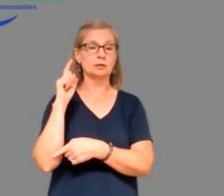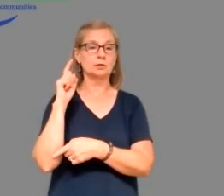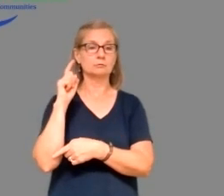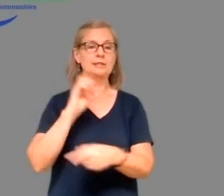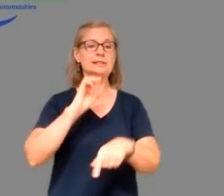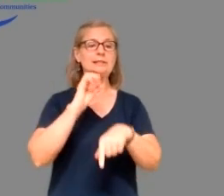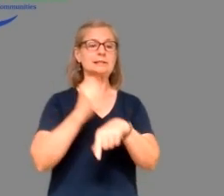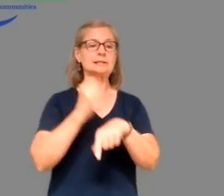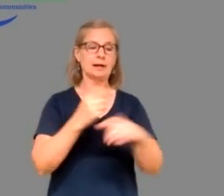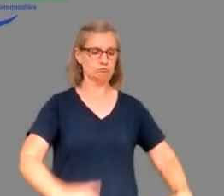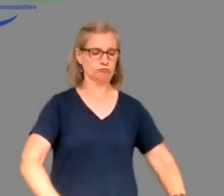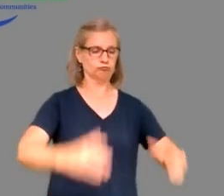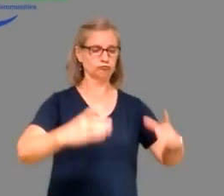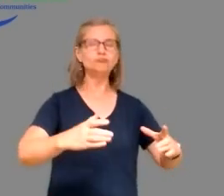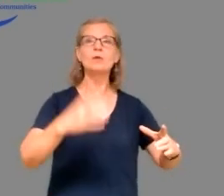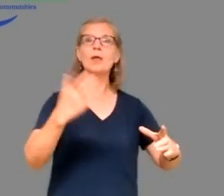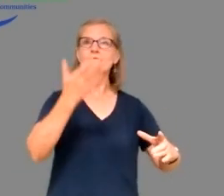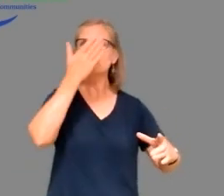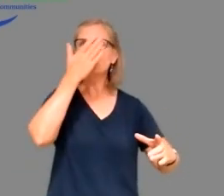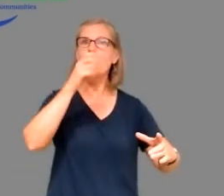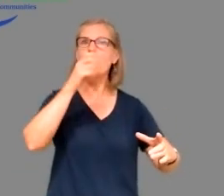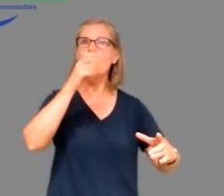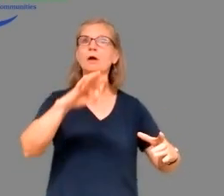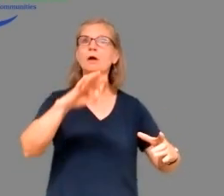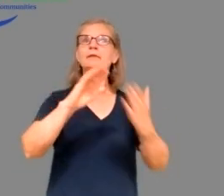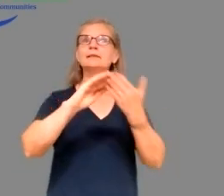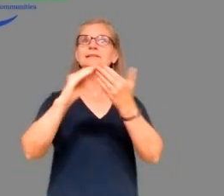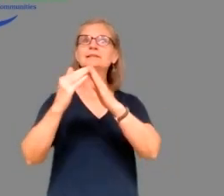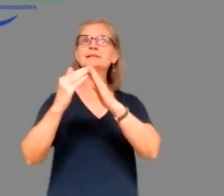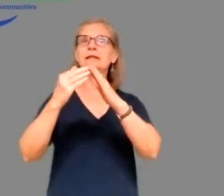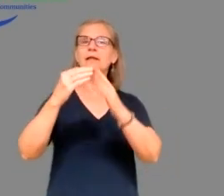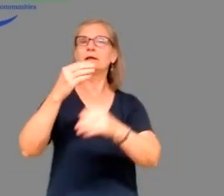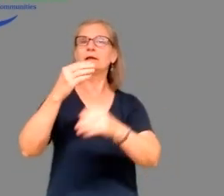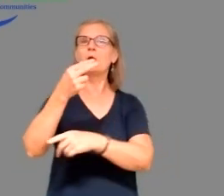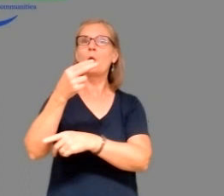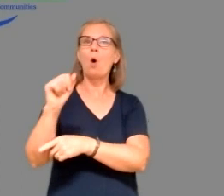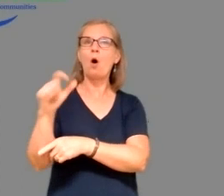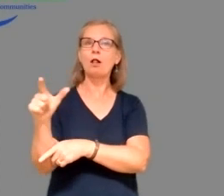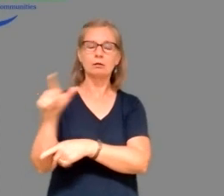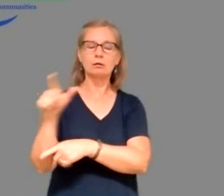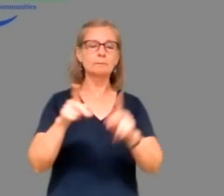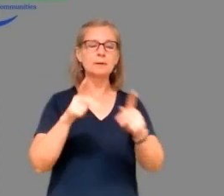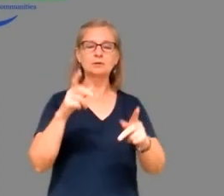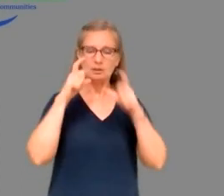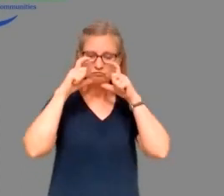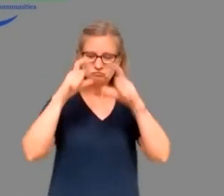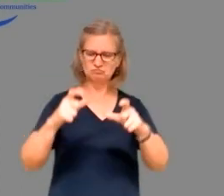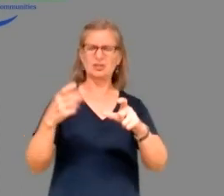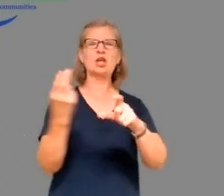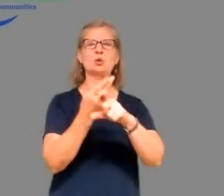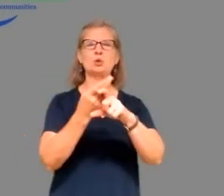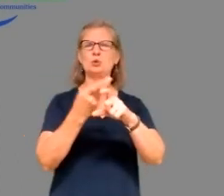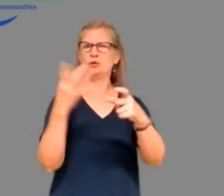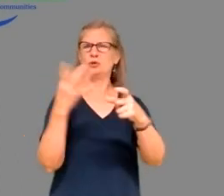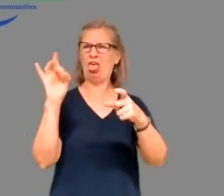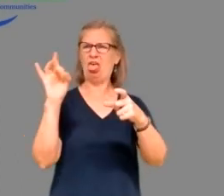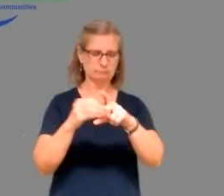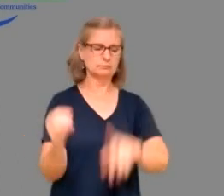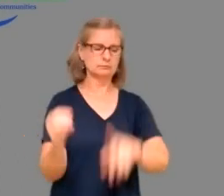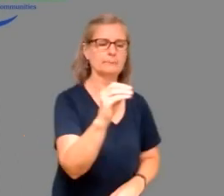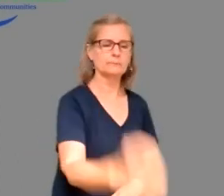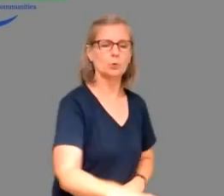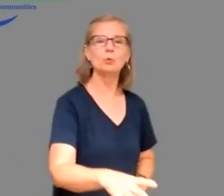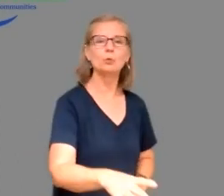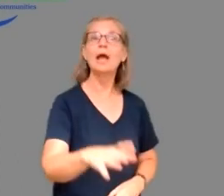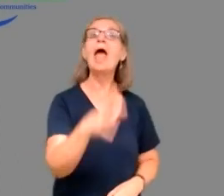in Coos County, so that people could deposit cloth masks, as also as they could go and get cloth masks for themselves if they needed a cloth mask.